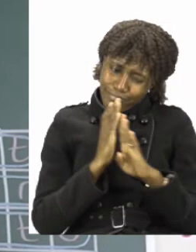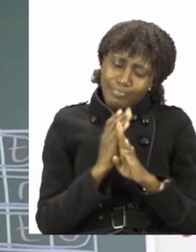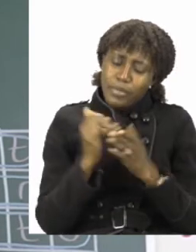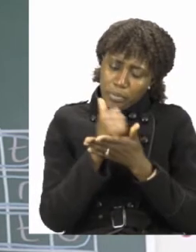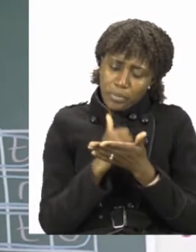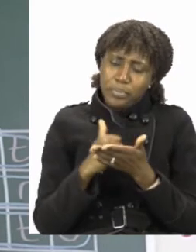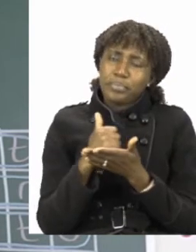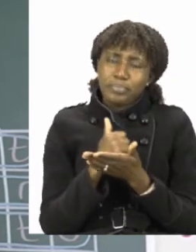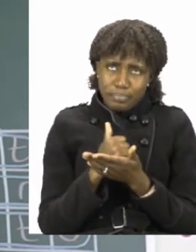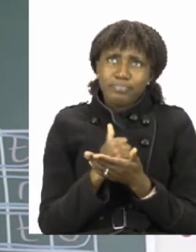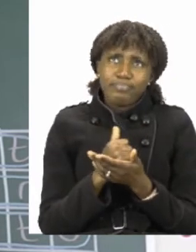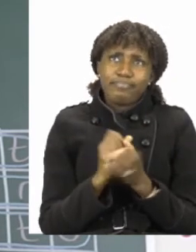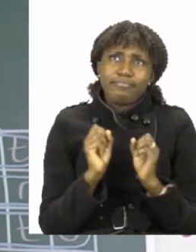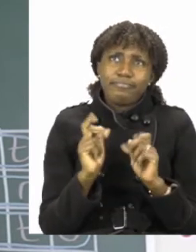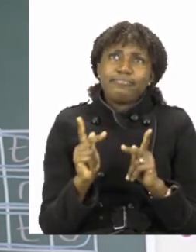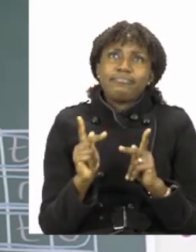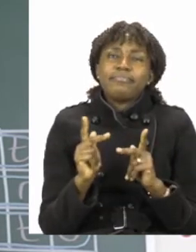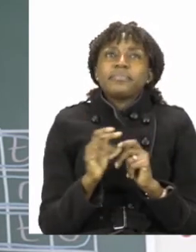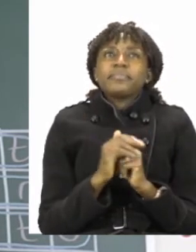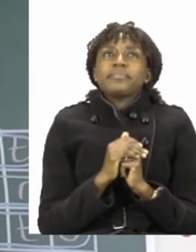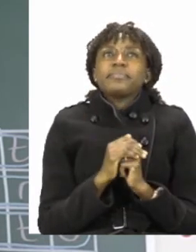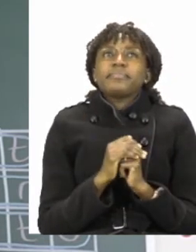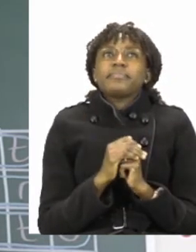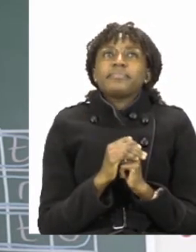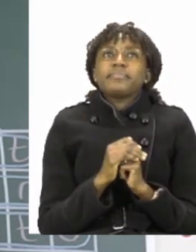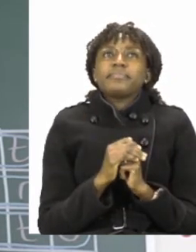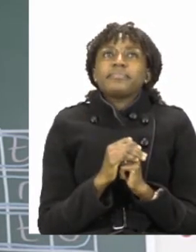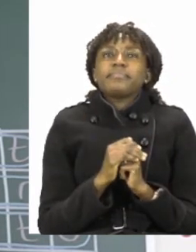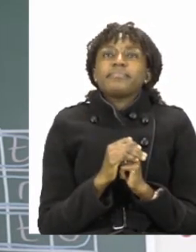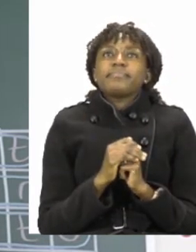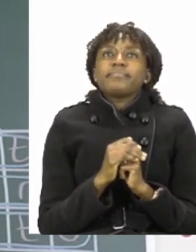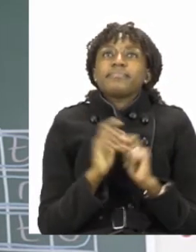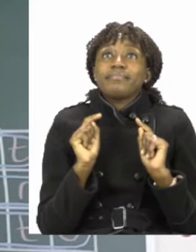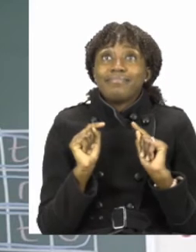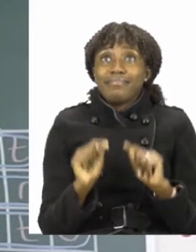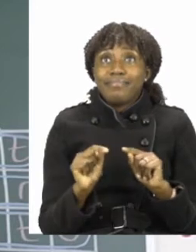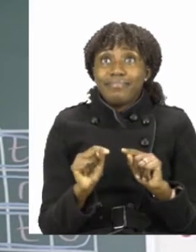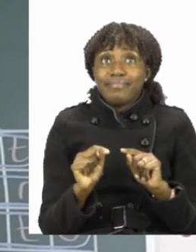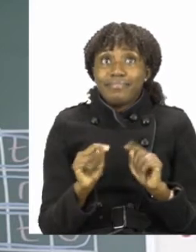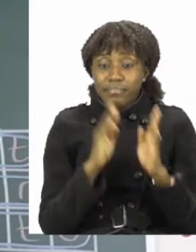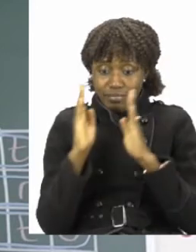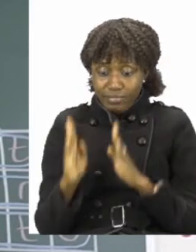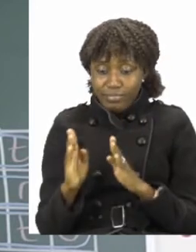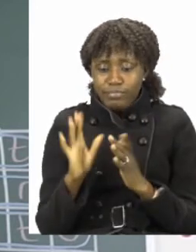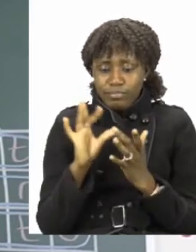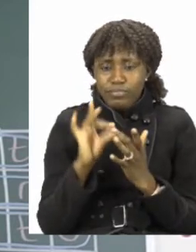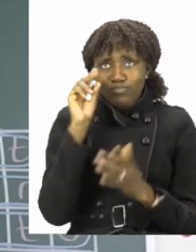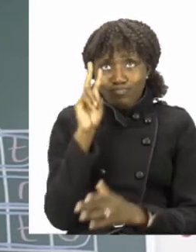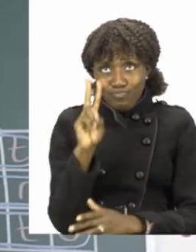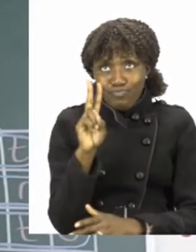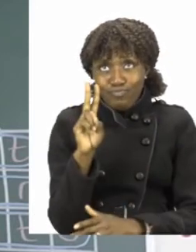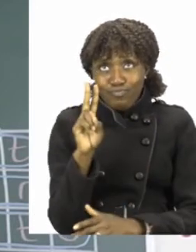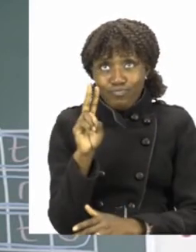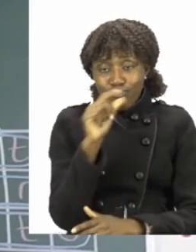the space that has been provided. After that, you're now going to choose 2 of our sight words to